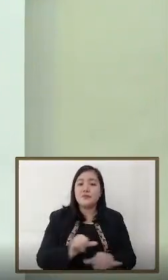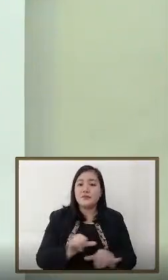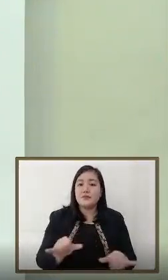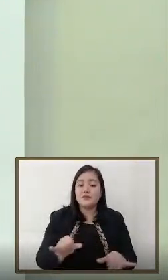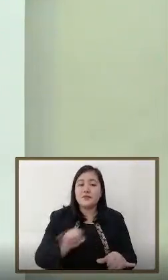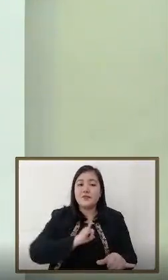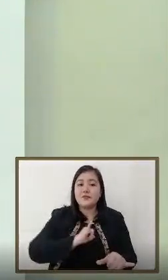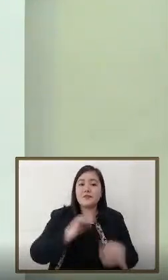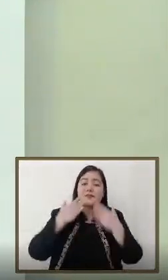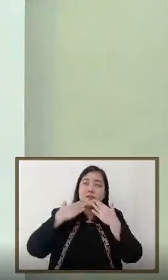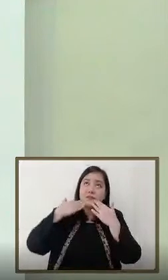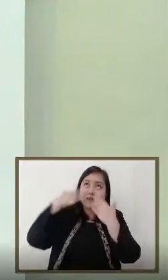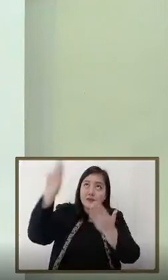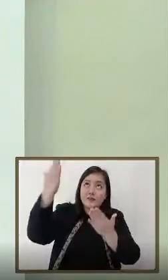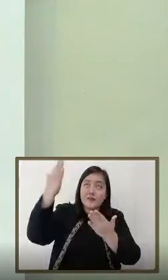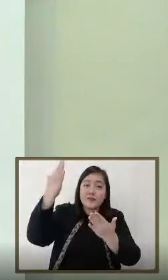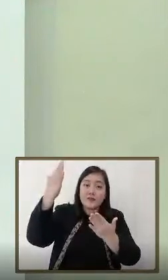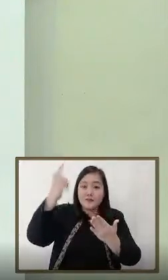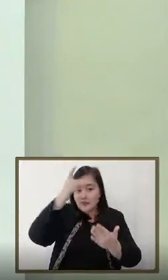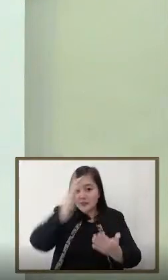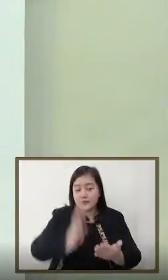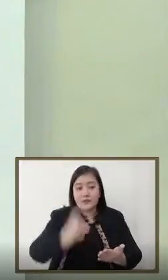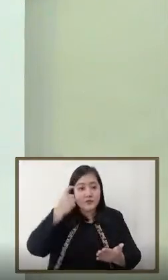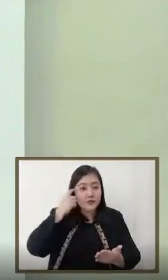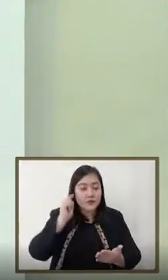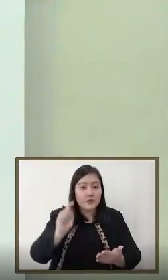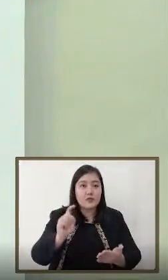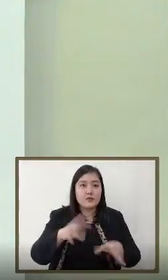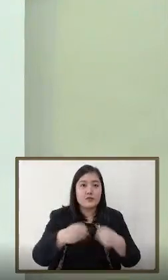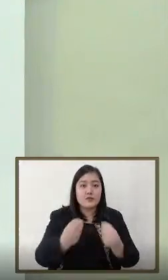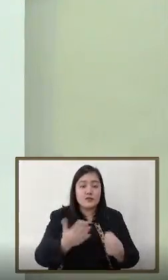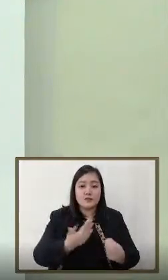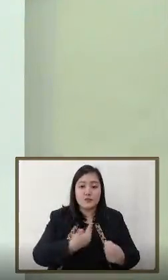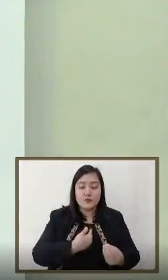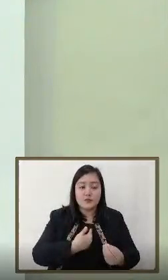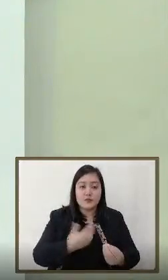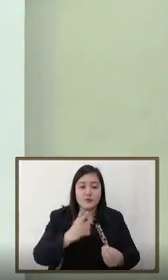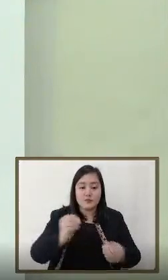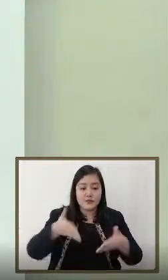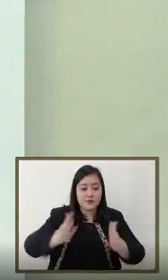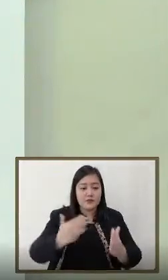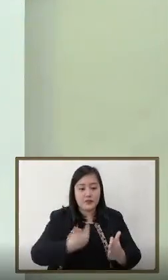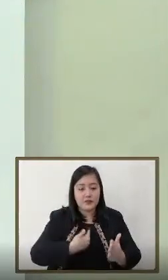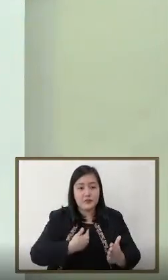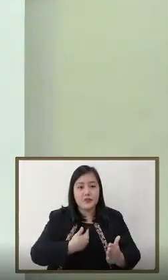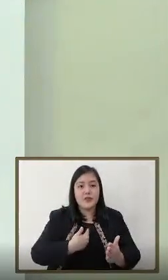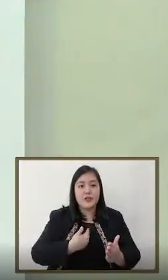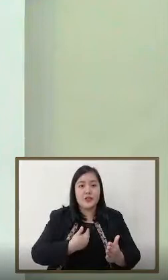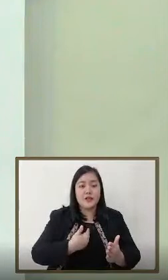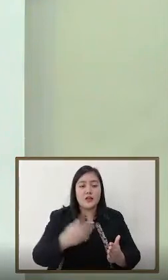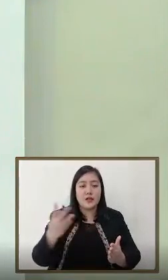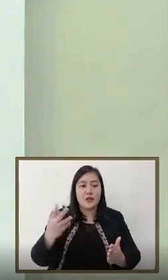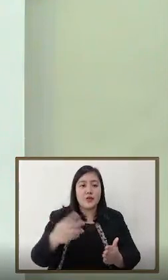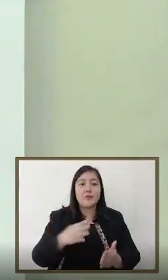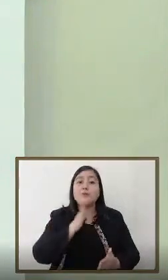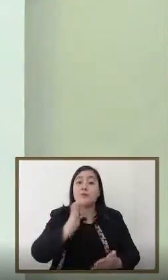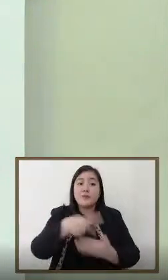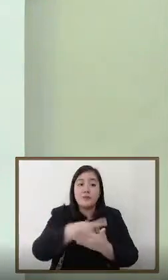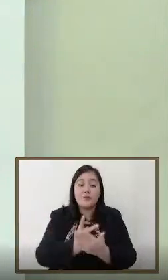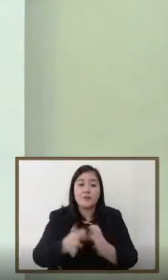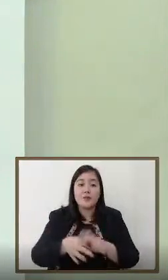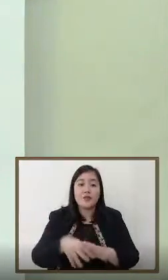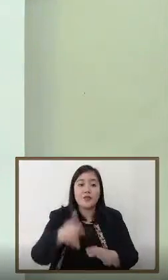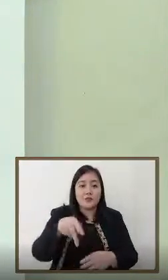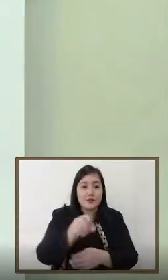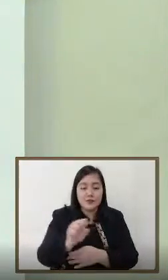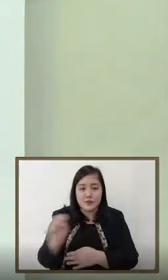want to thank God for giving me and letting me be part of Philippine School of Scriptures. Bible school